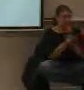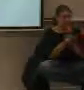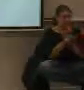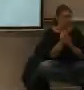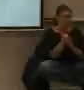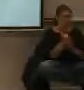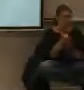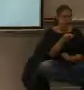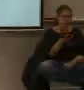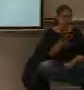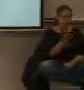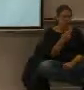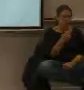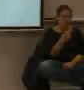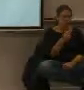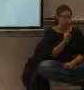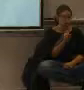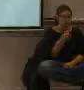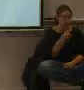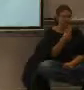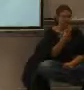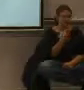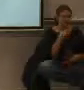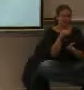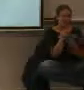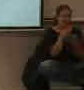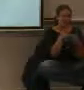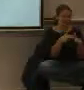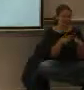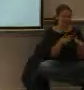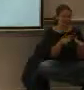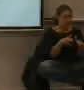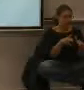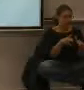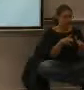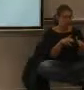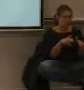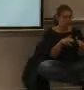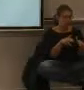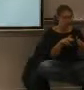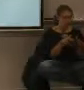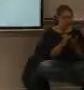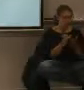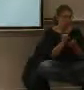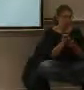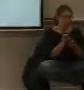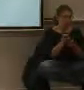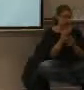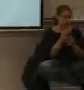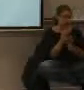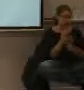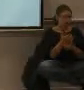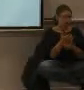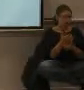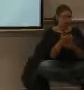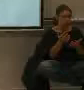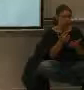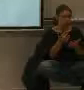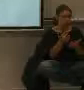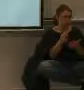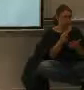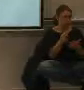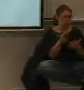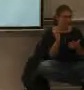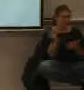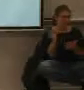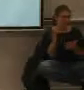of amphibians, and that's because they have these exposed eggs that get high concentrations of